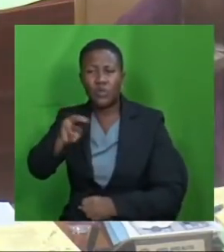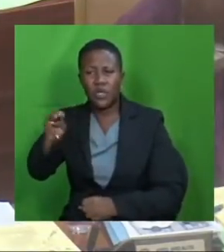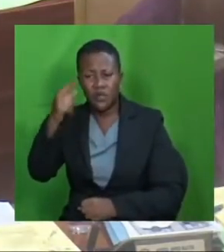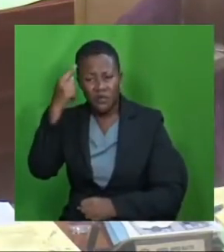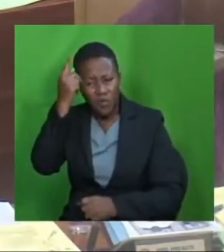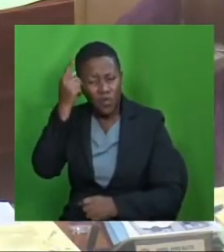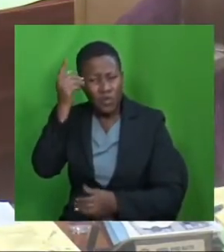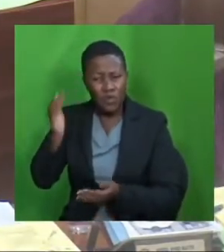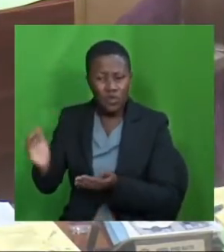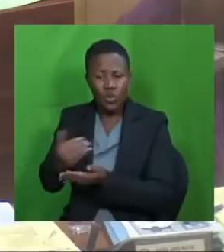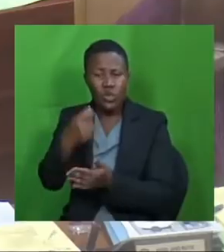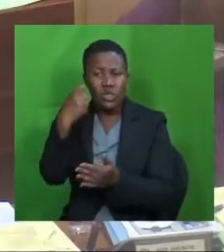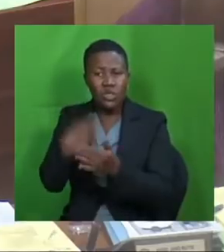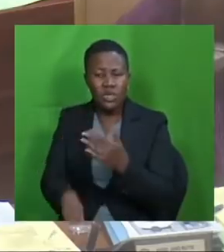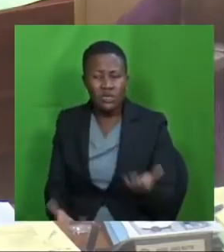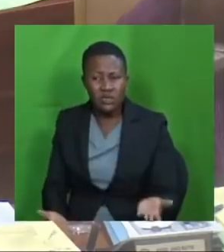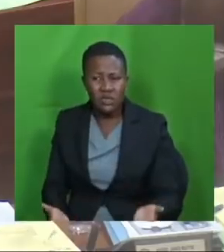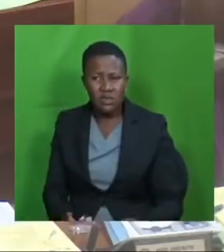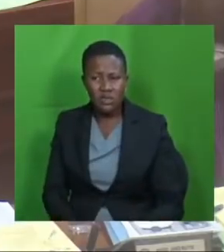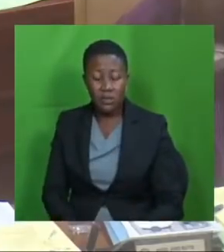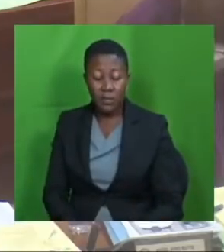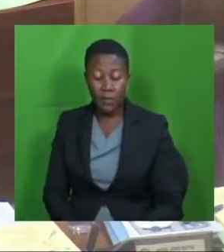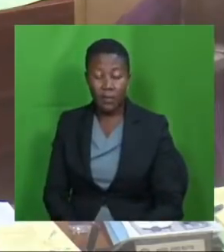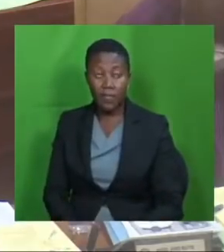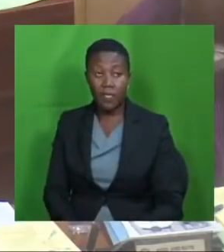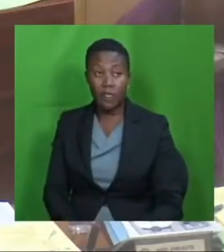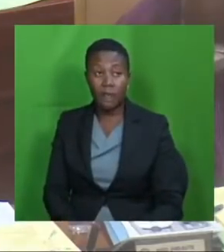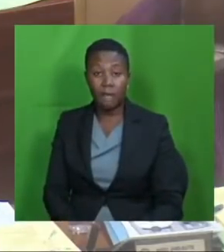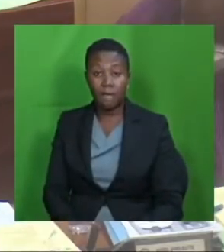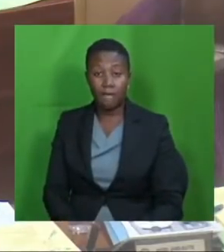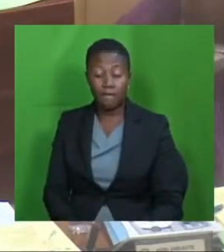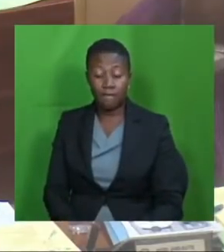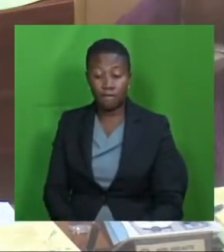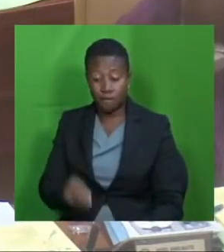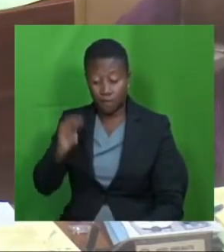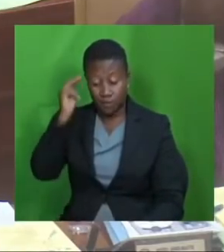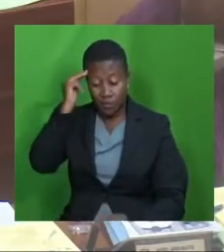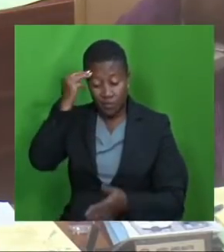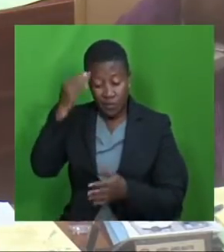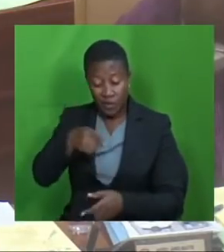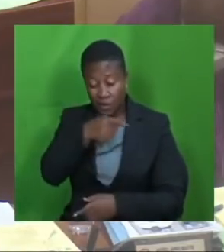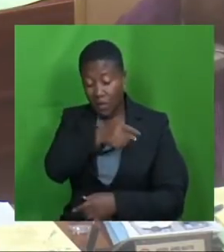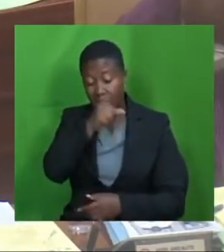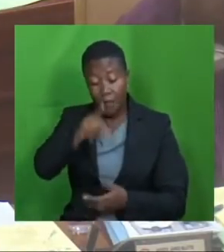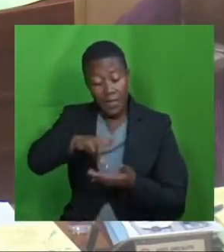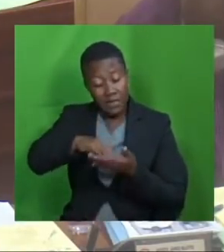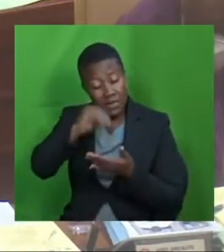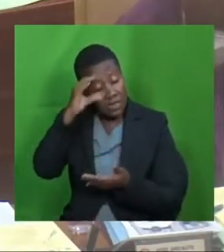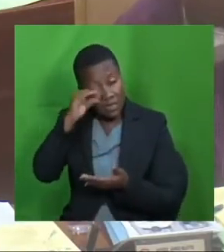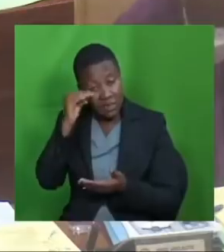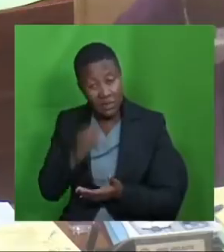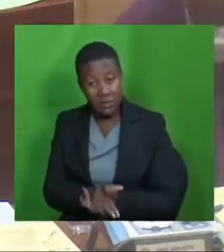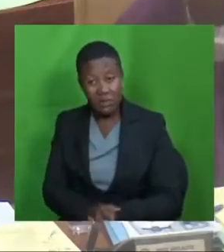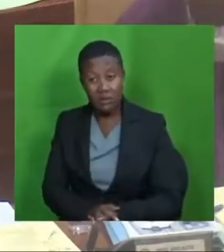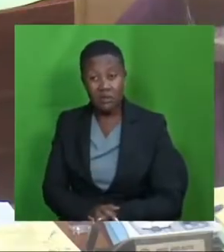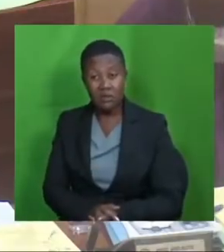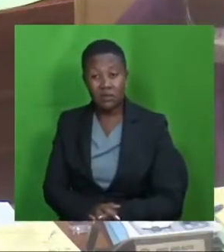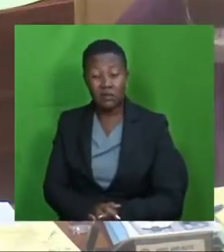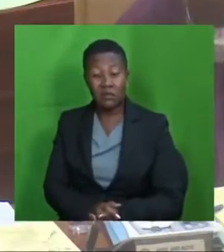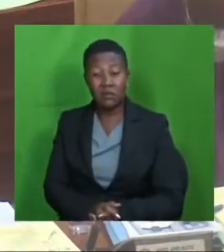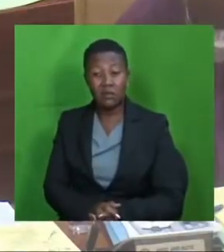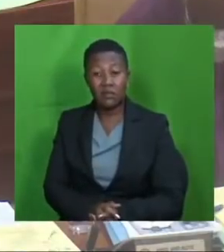tax, which is already being taxed? Mr. Speaker, what this minister must also learn, Mr.